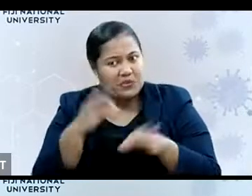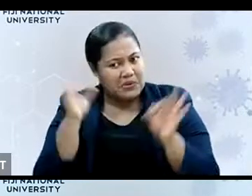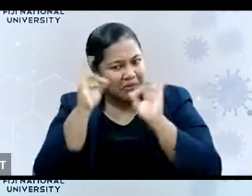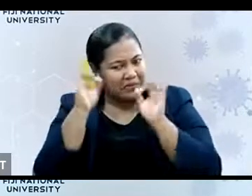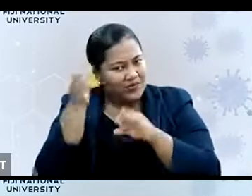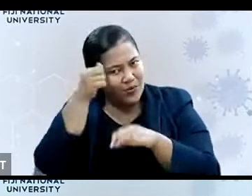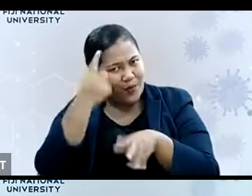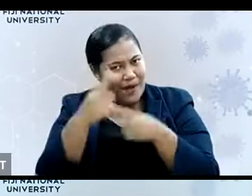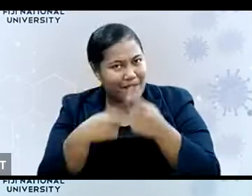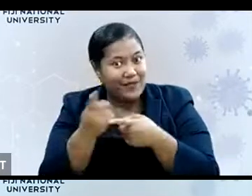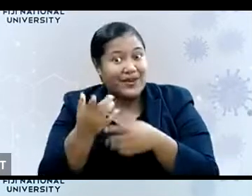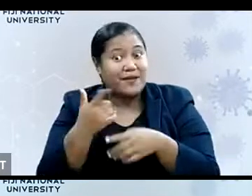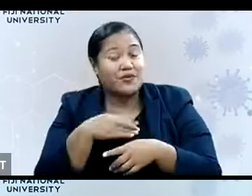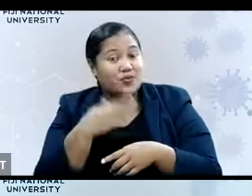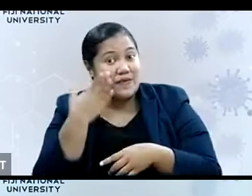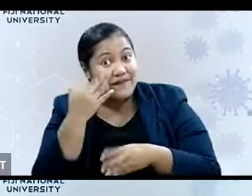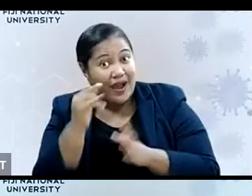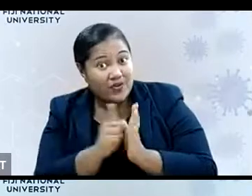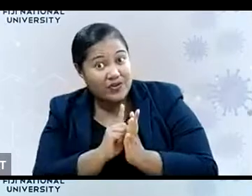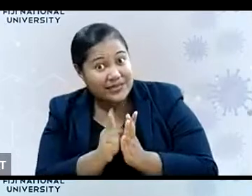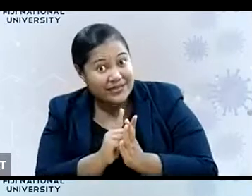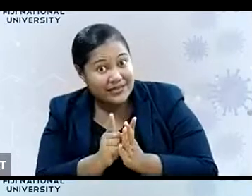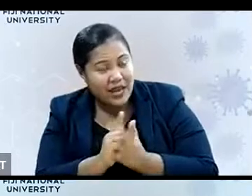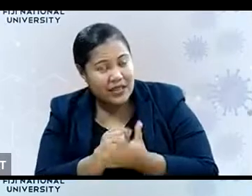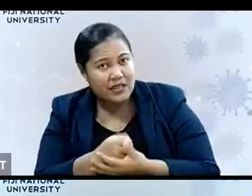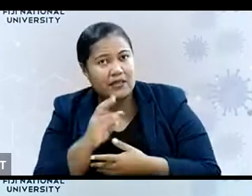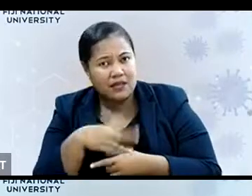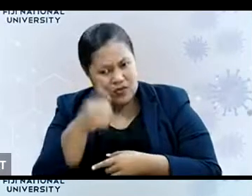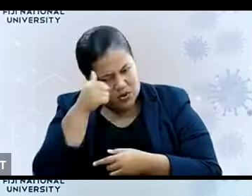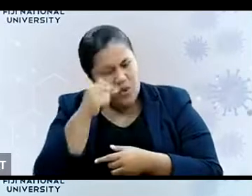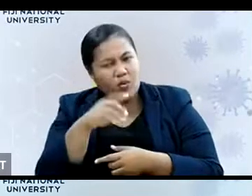and found it early, we know about it, we can